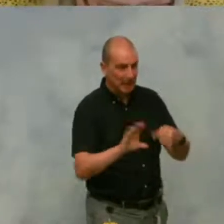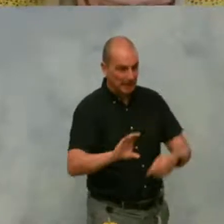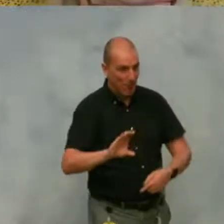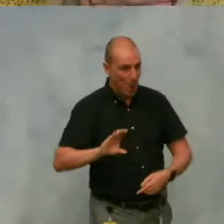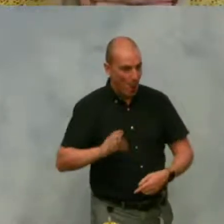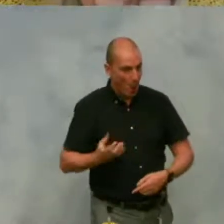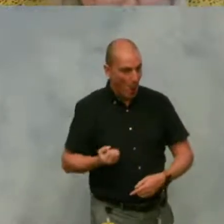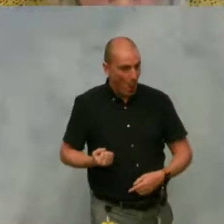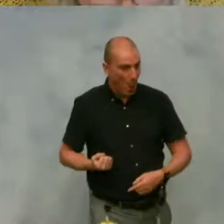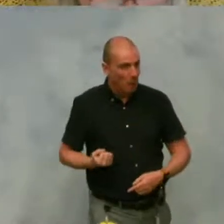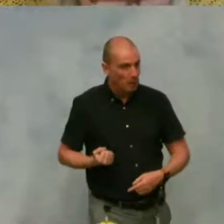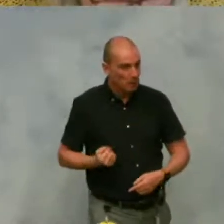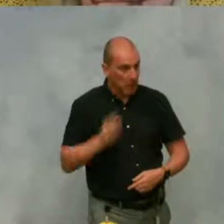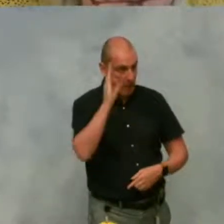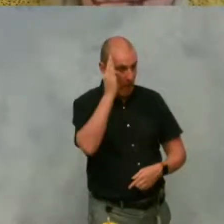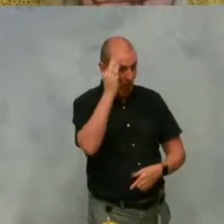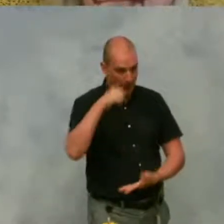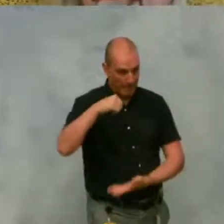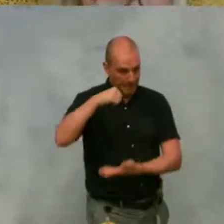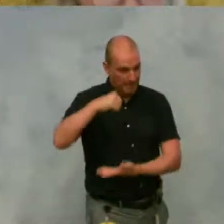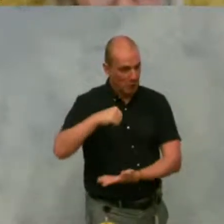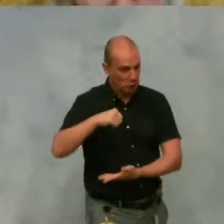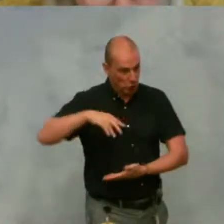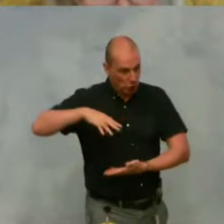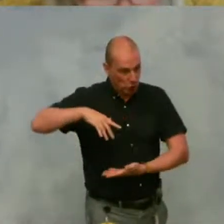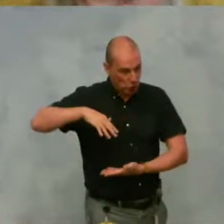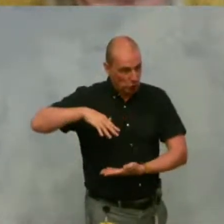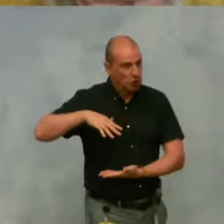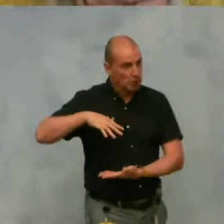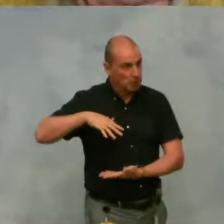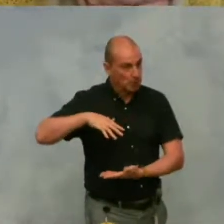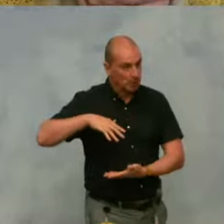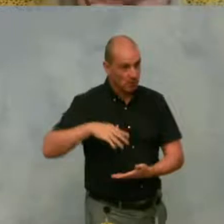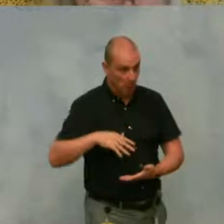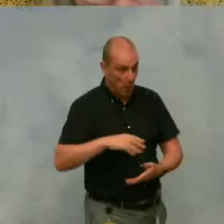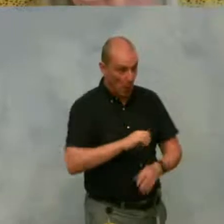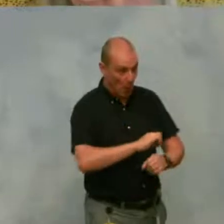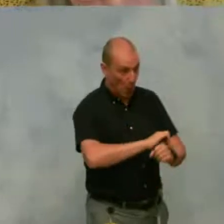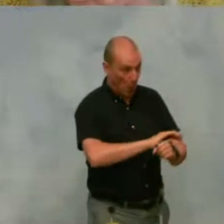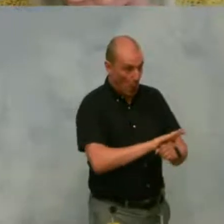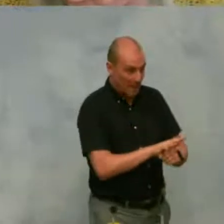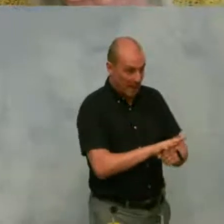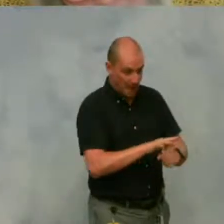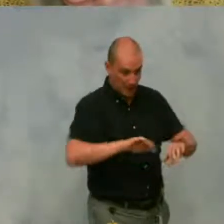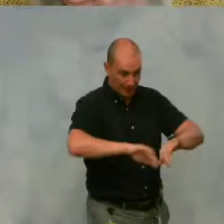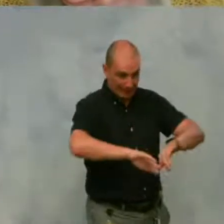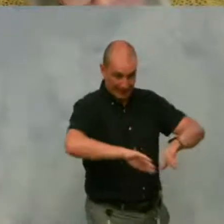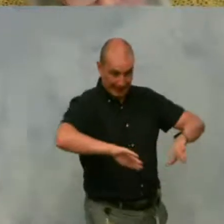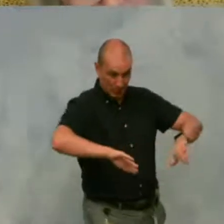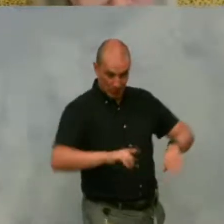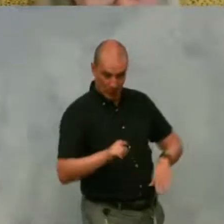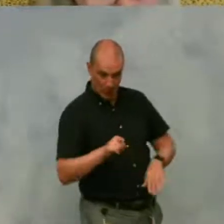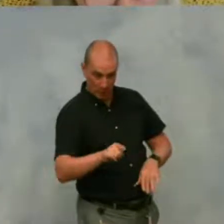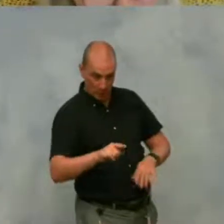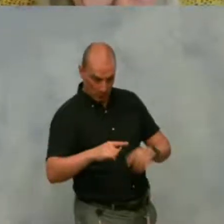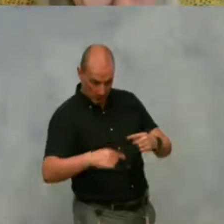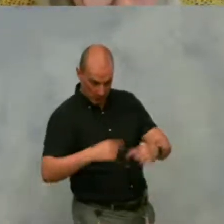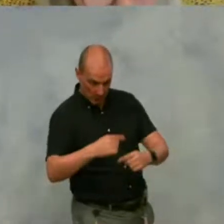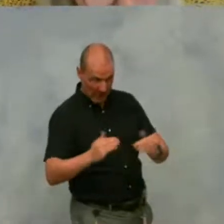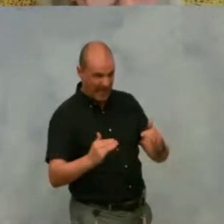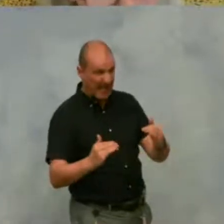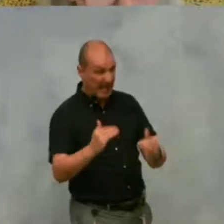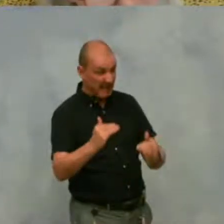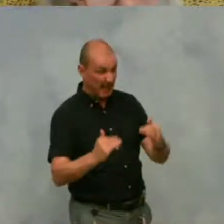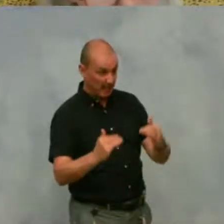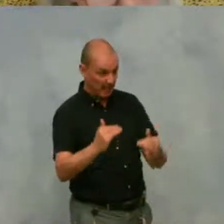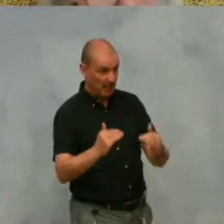within the Council's overall budget. If we remove these costs of COVID, it leaves a break-even position for the resource for last